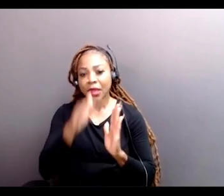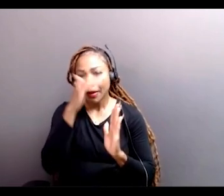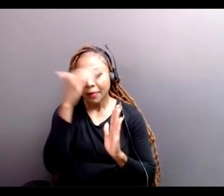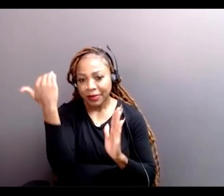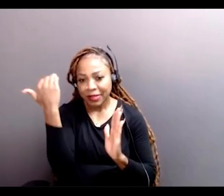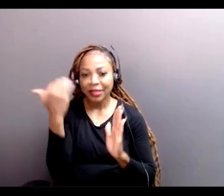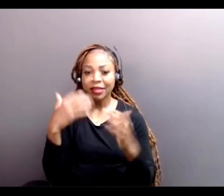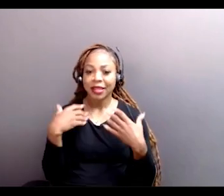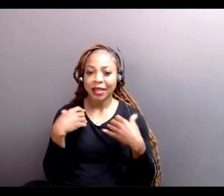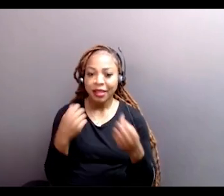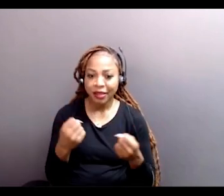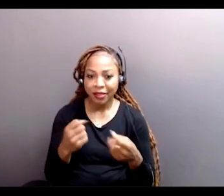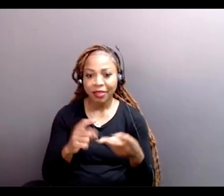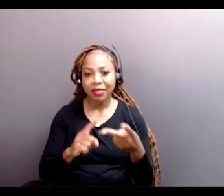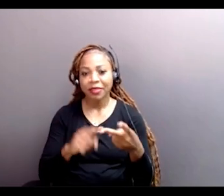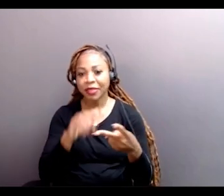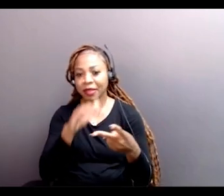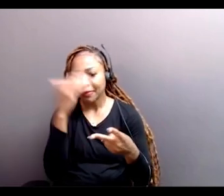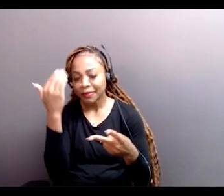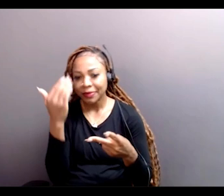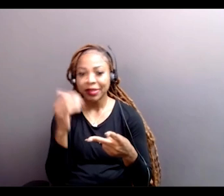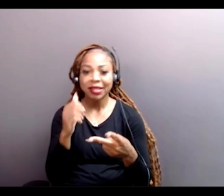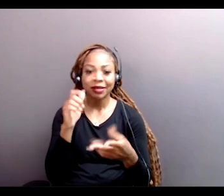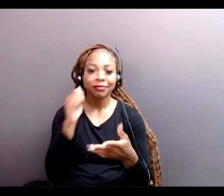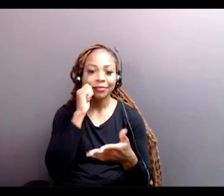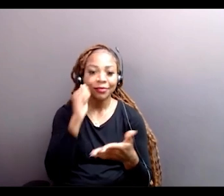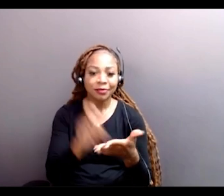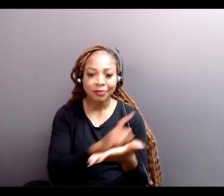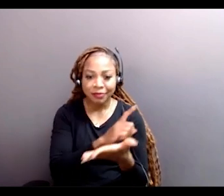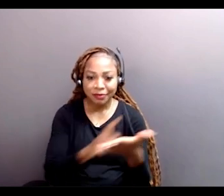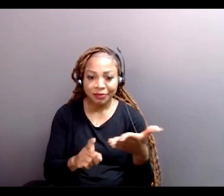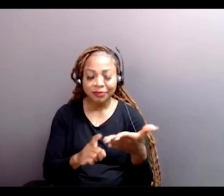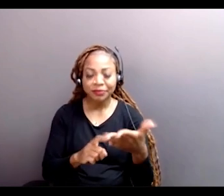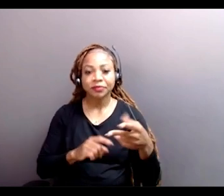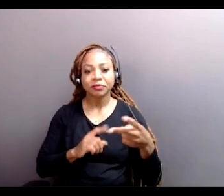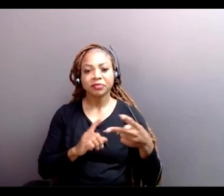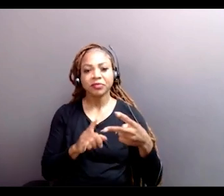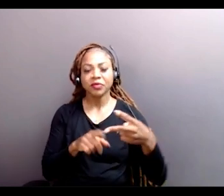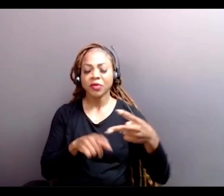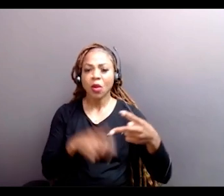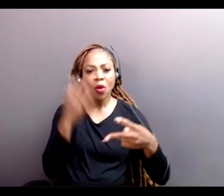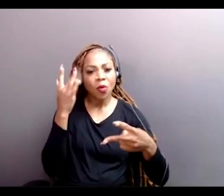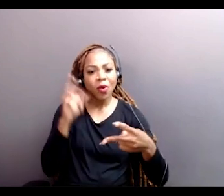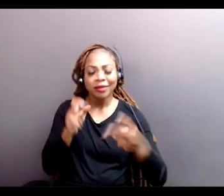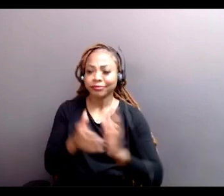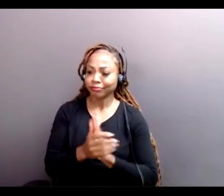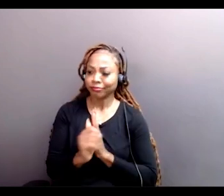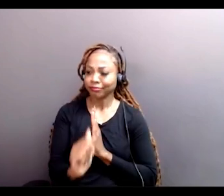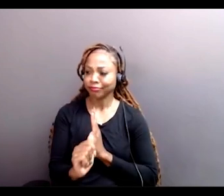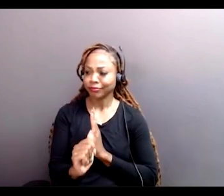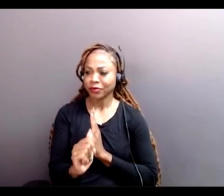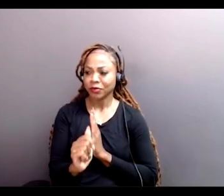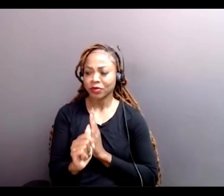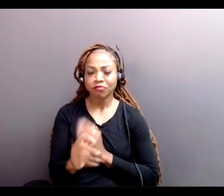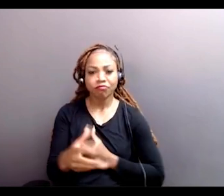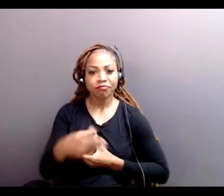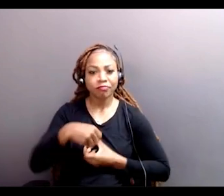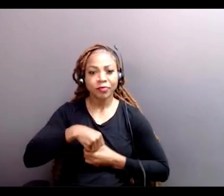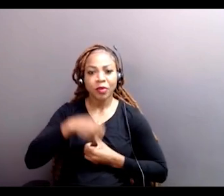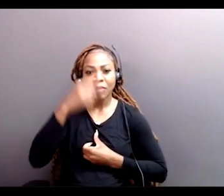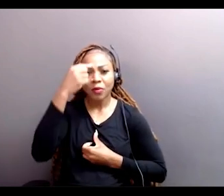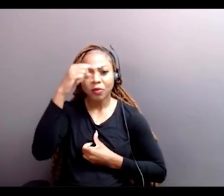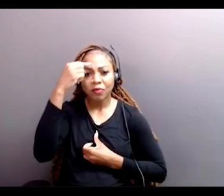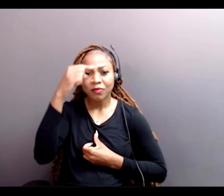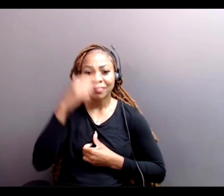Black health and anti-Black racism. So why do we need competencies in the first place? I think if we